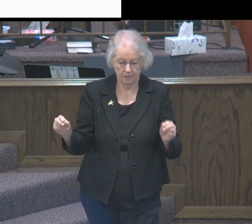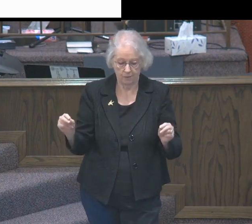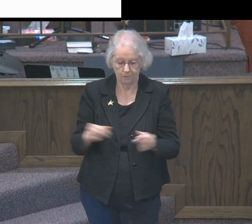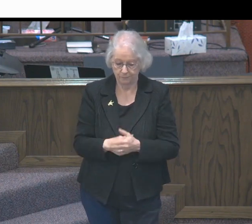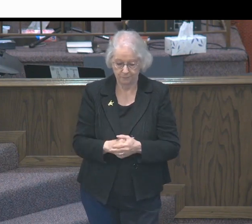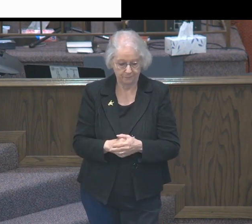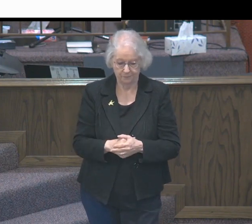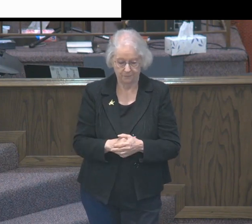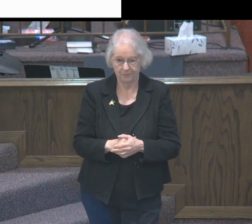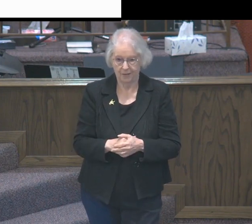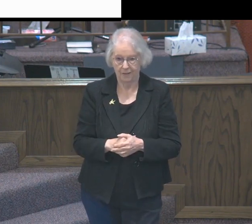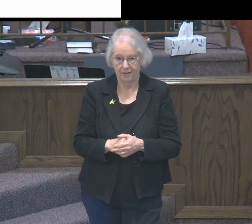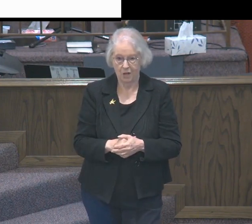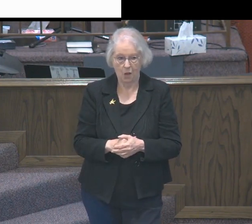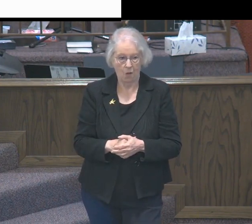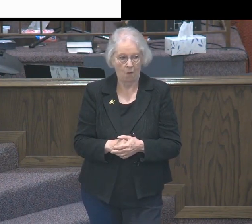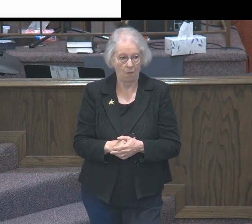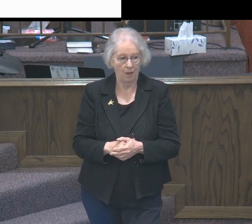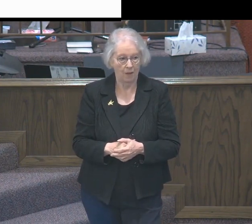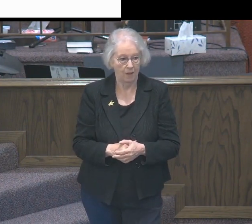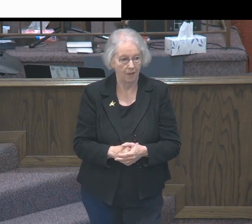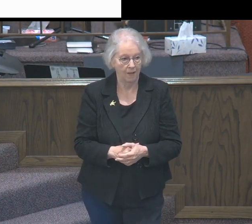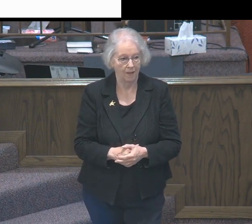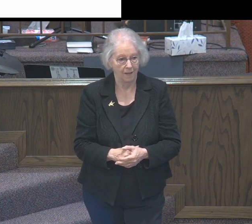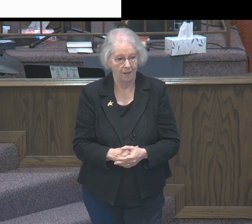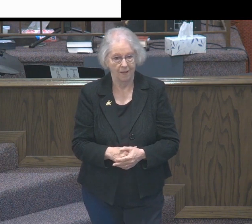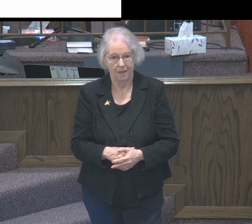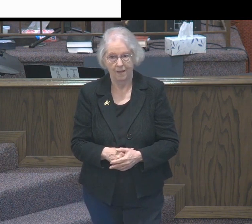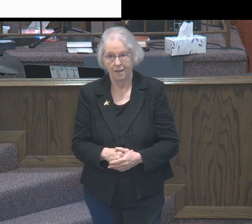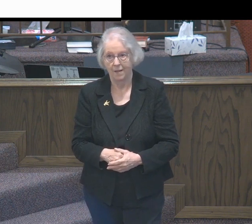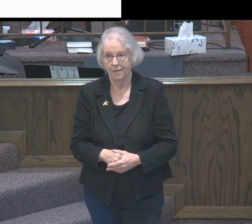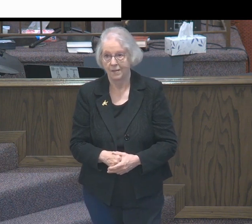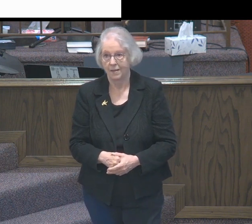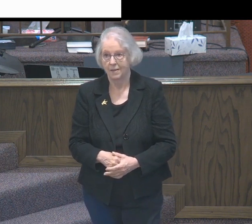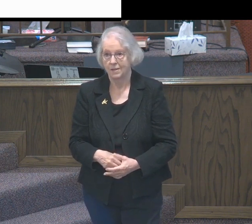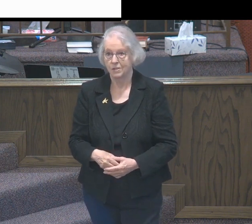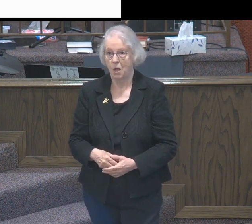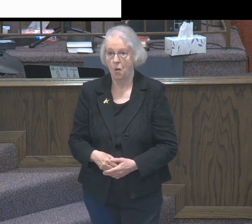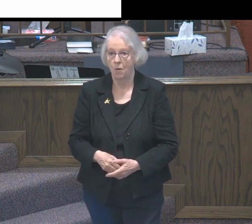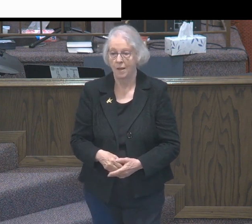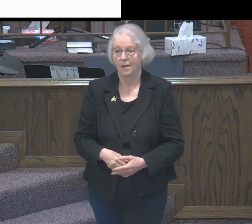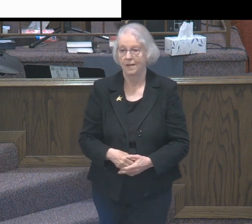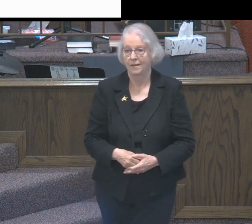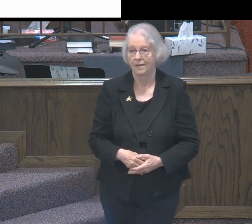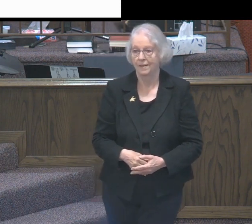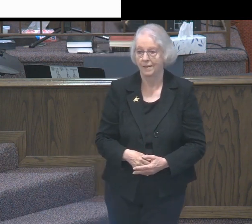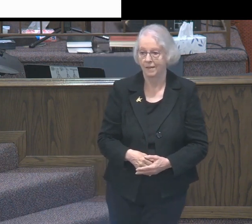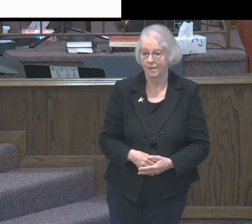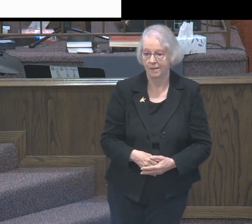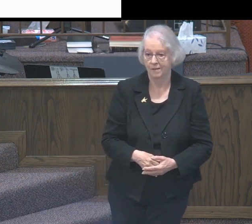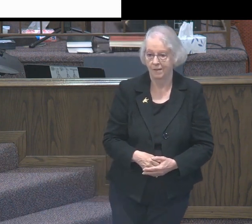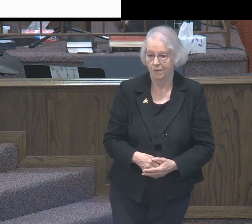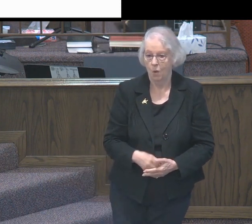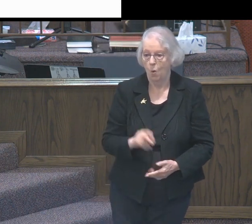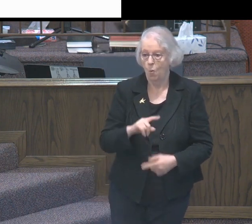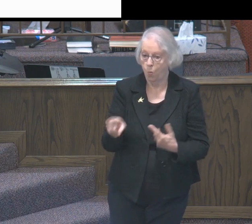That's not even what the law is saying, but our interpretation of that when we look at the current state of